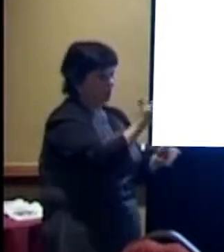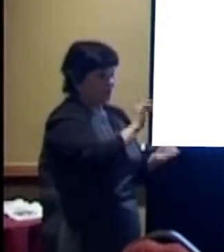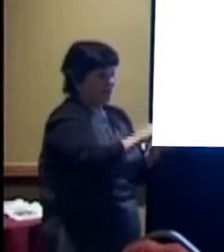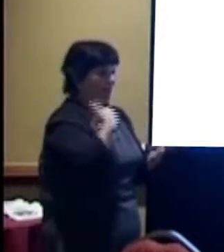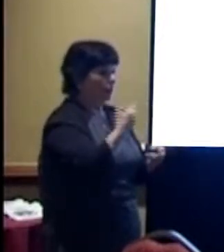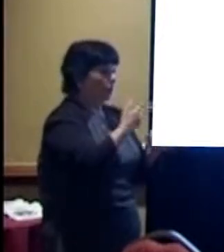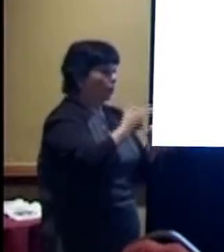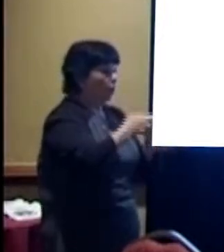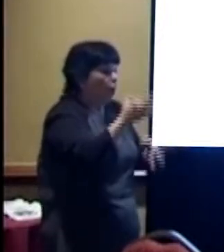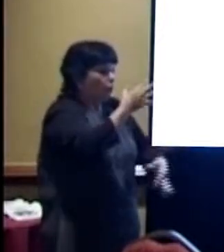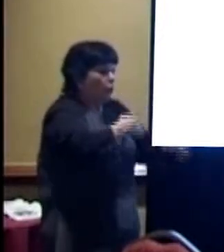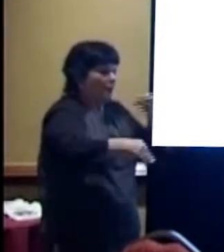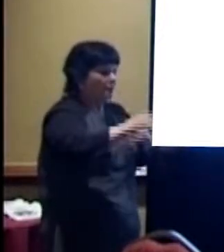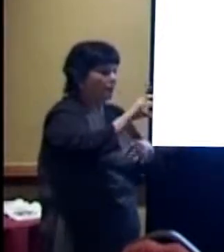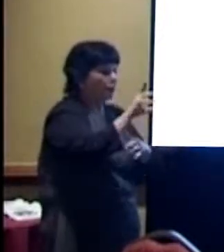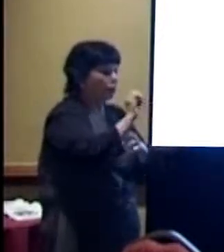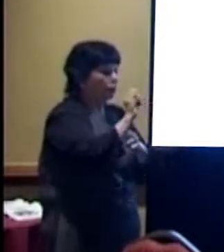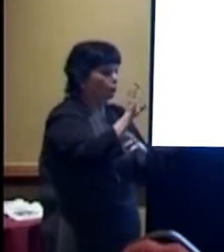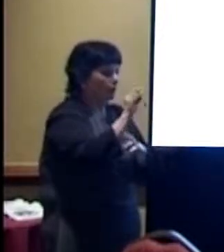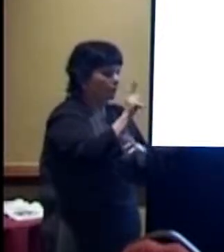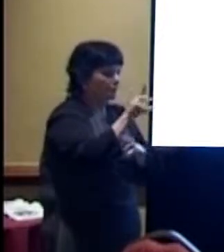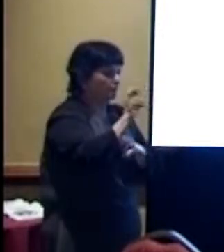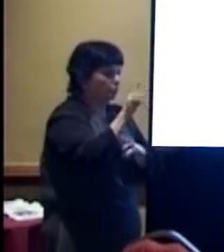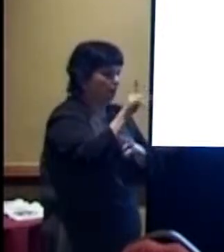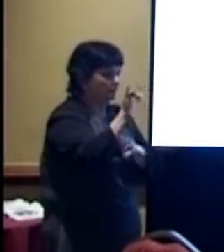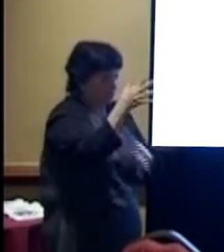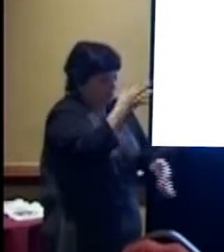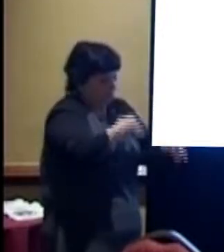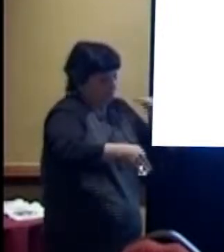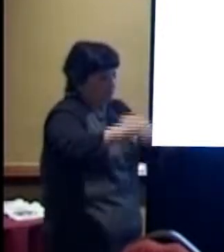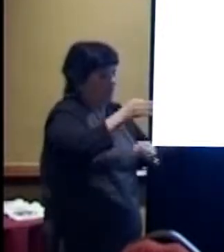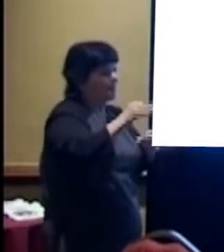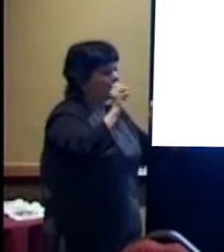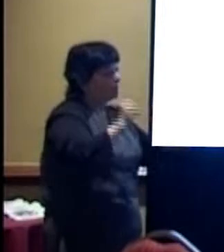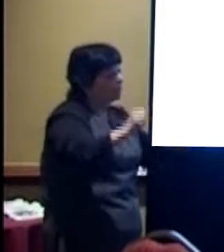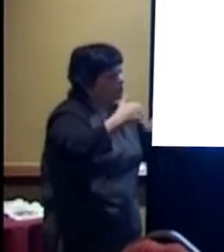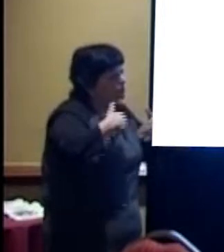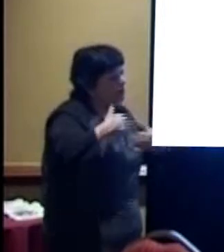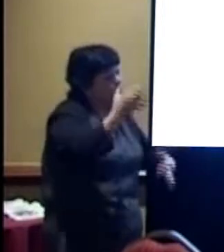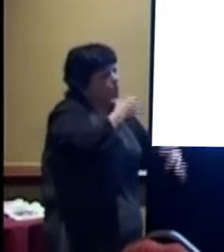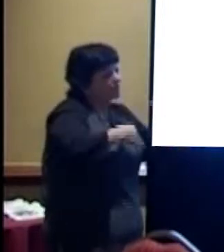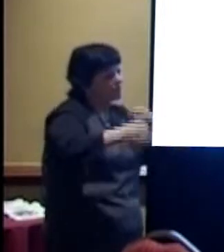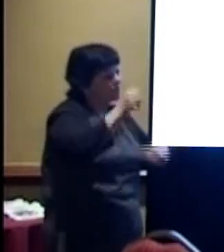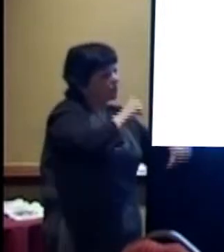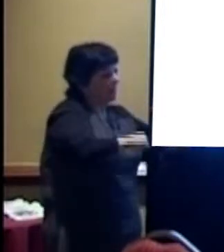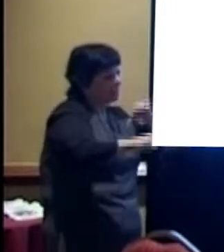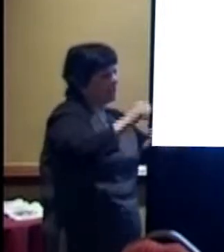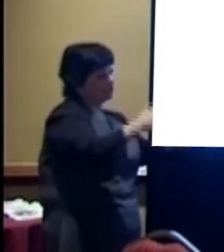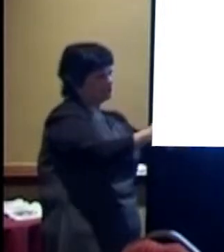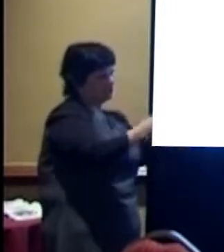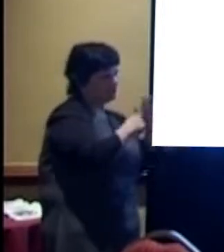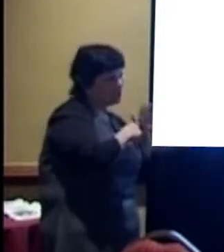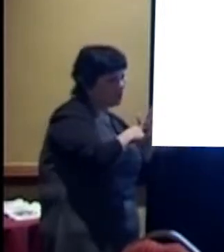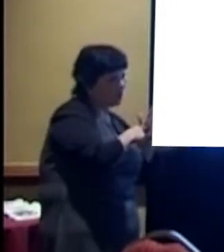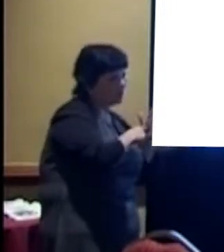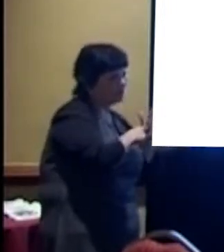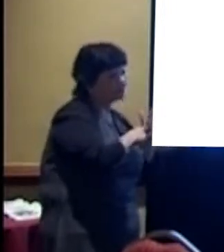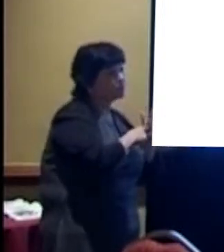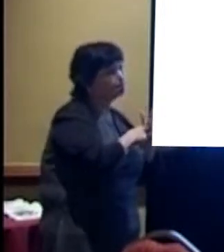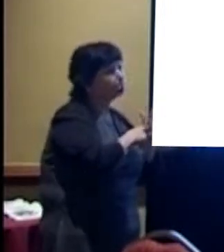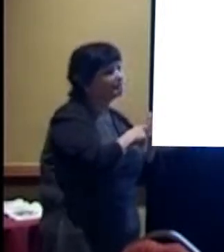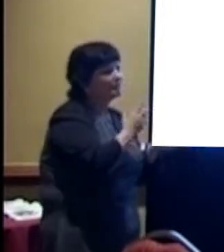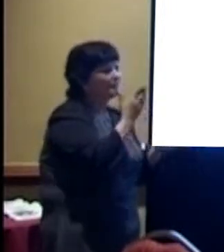call reciprocity, which is this ability to have a reciprocal interaction that requires